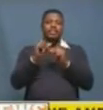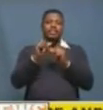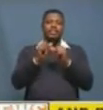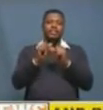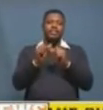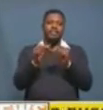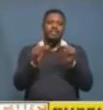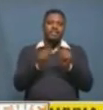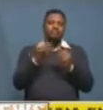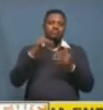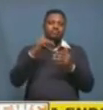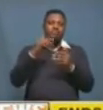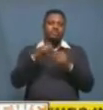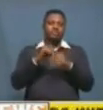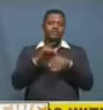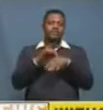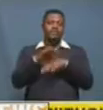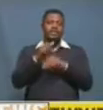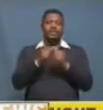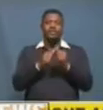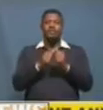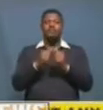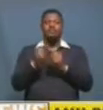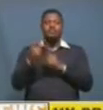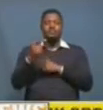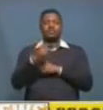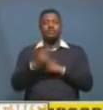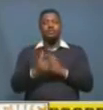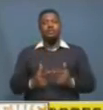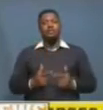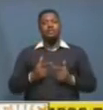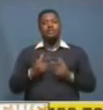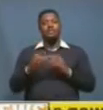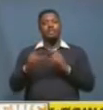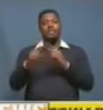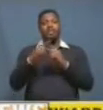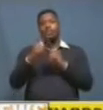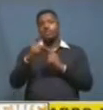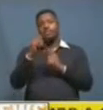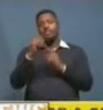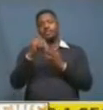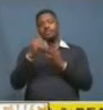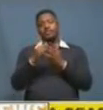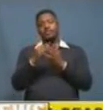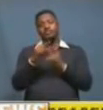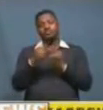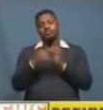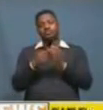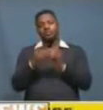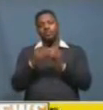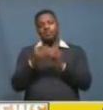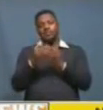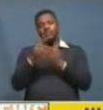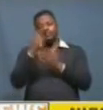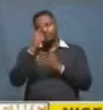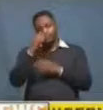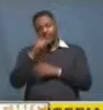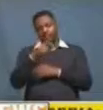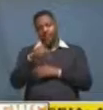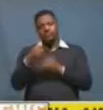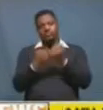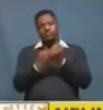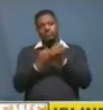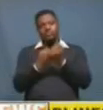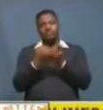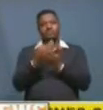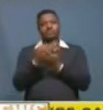of study that affects everyday life. The additional 100,000 cedis is to shore up monies for the Appiatse Support Fund.